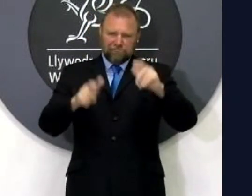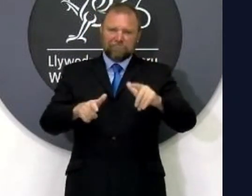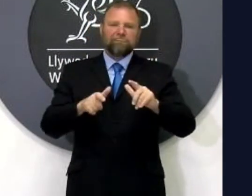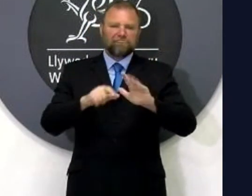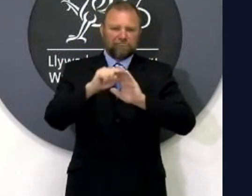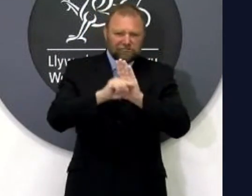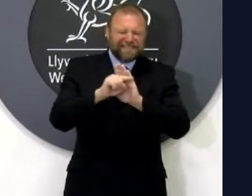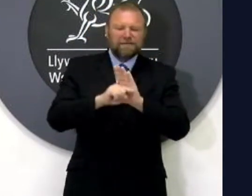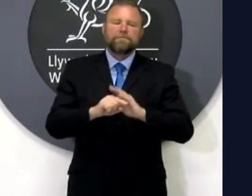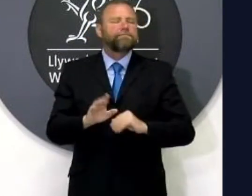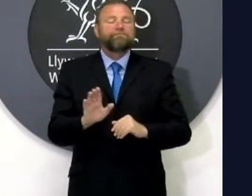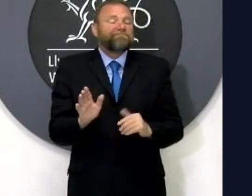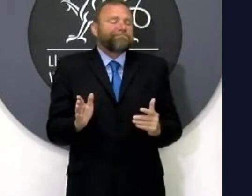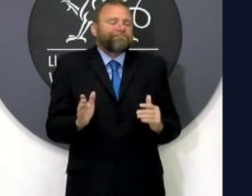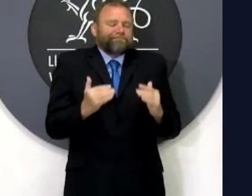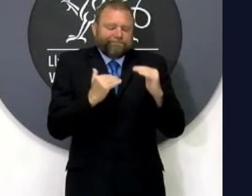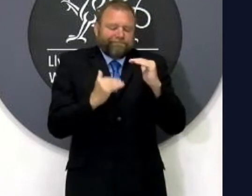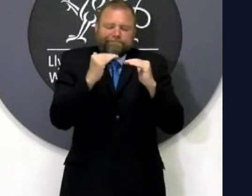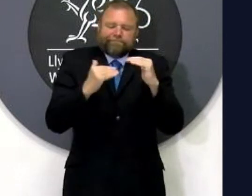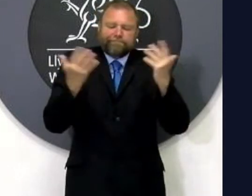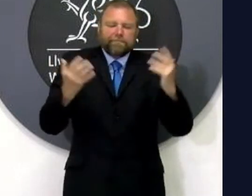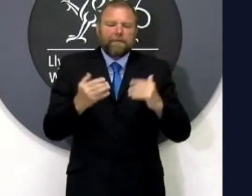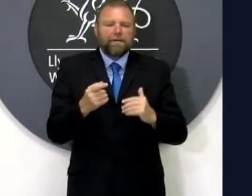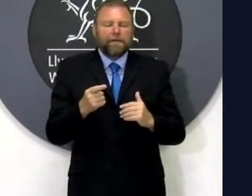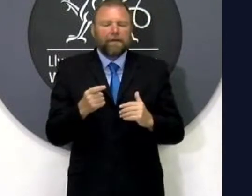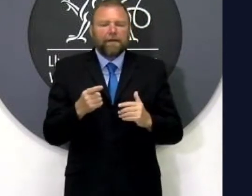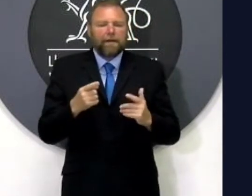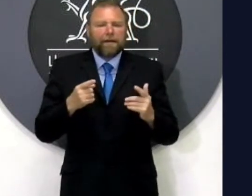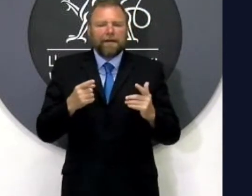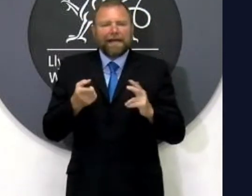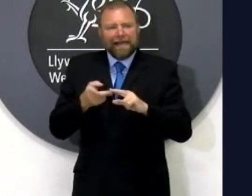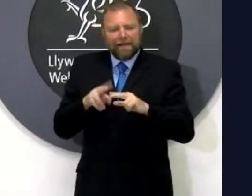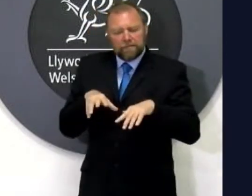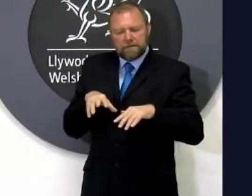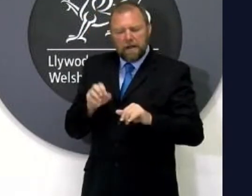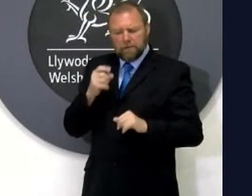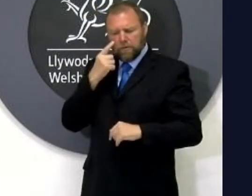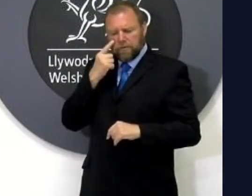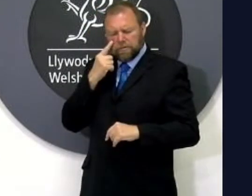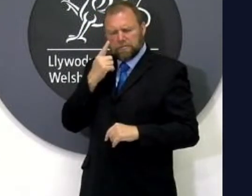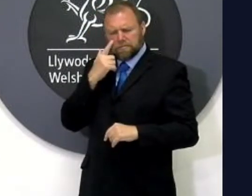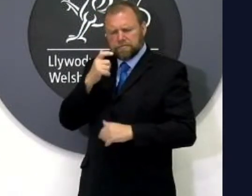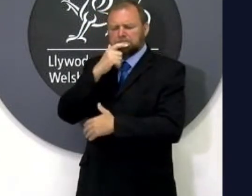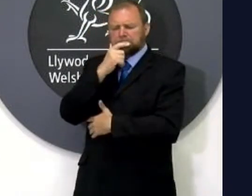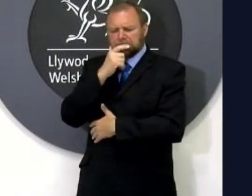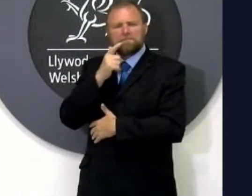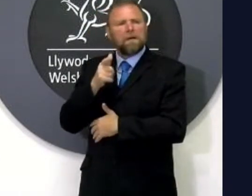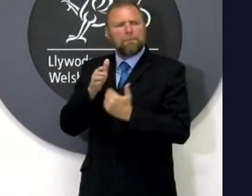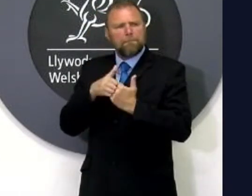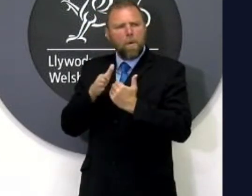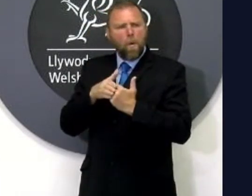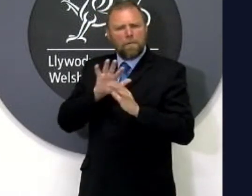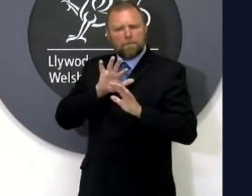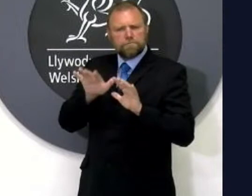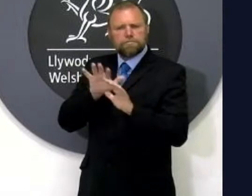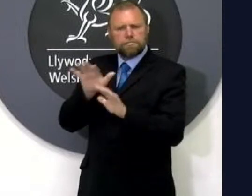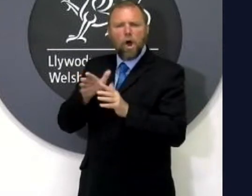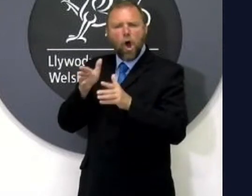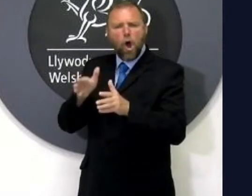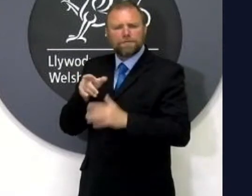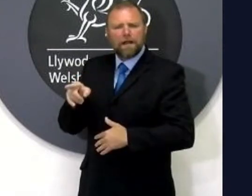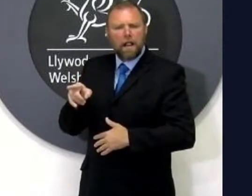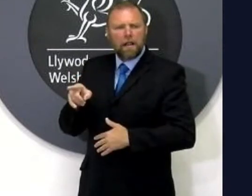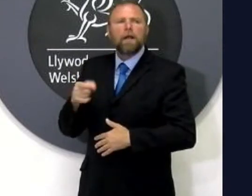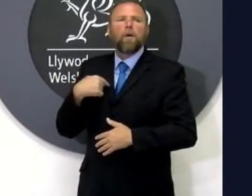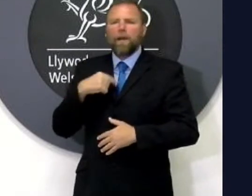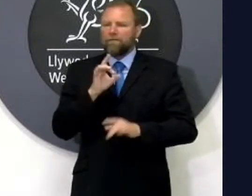But obviously, if things start to go awry with people needing hospitalisation, then that's something that ministers would have